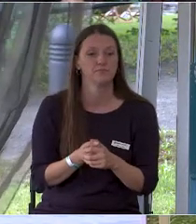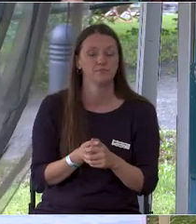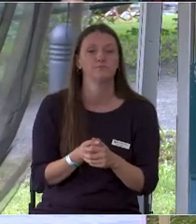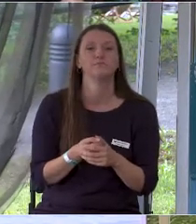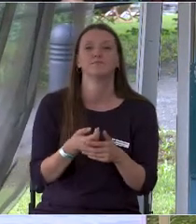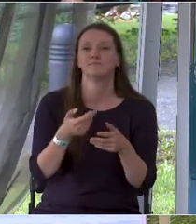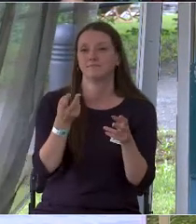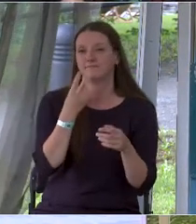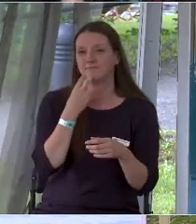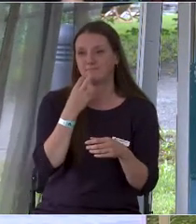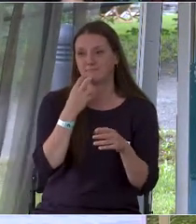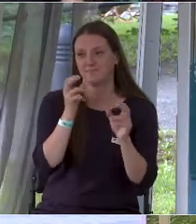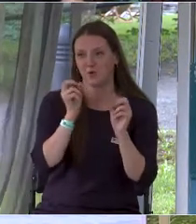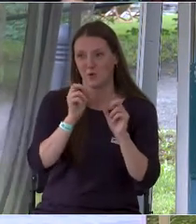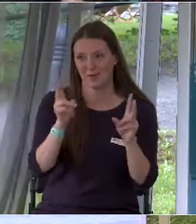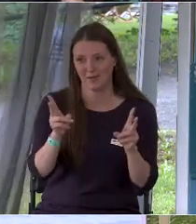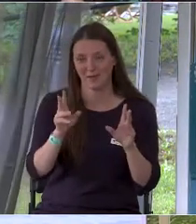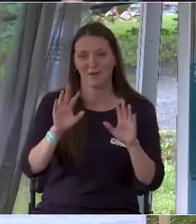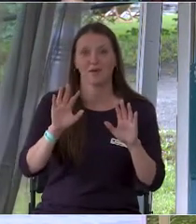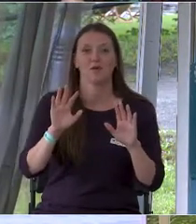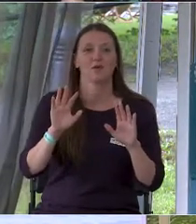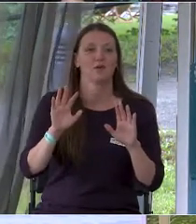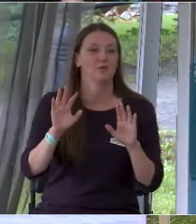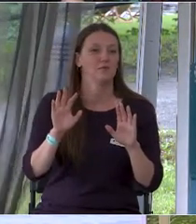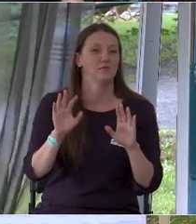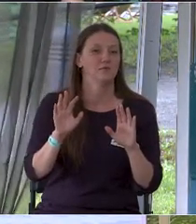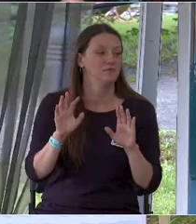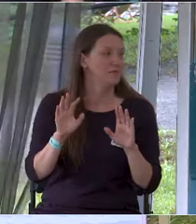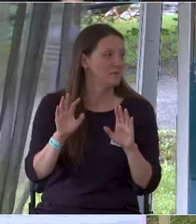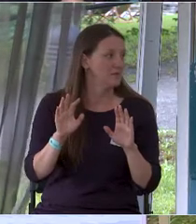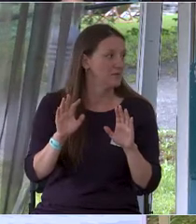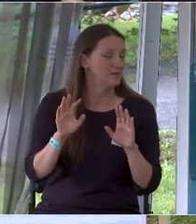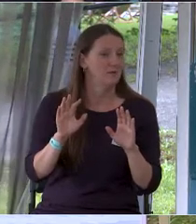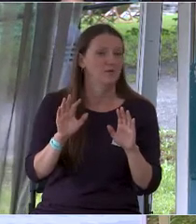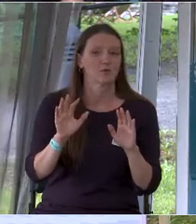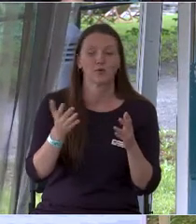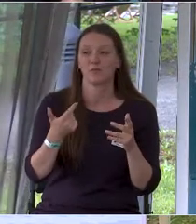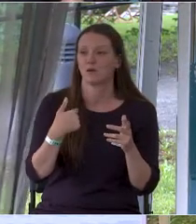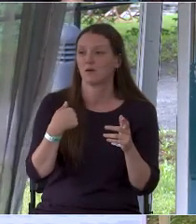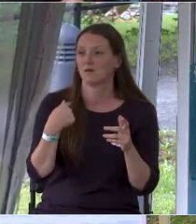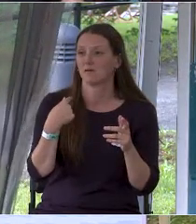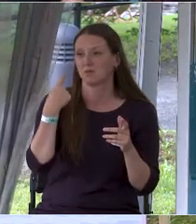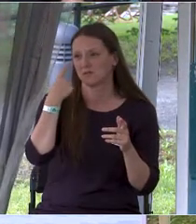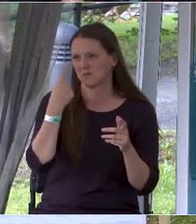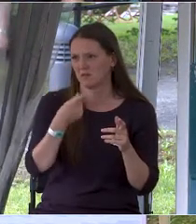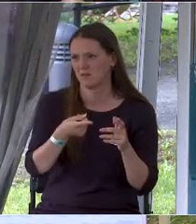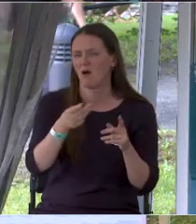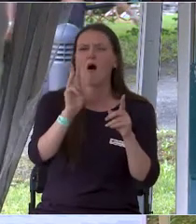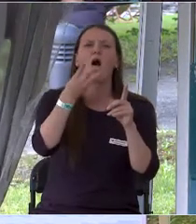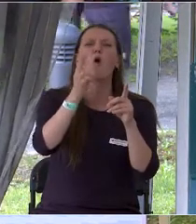Funny, when I was listening to your story, sorry, talk about something, it's not too much that I could